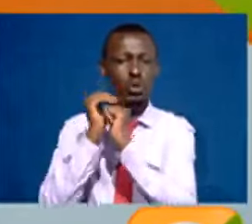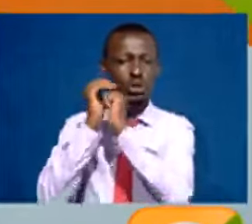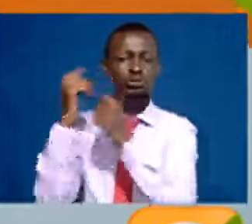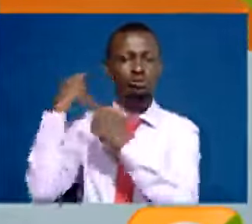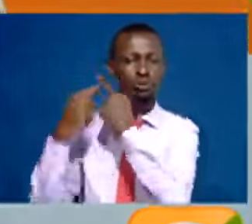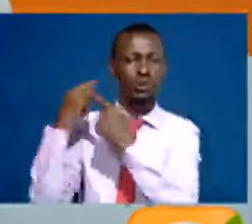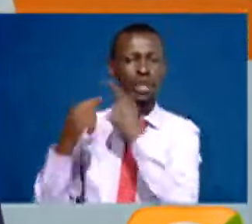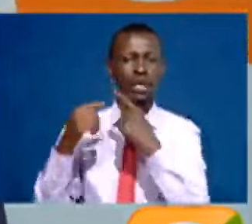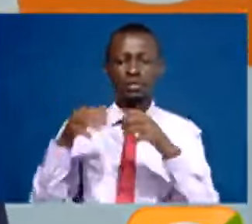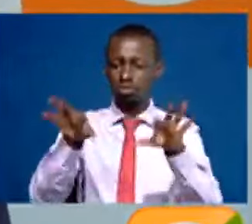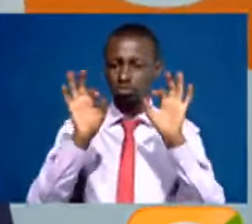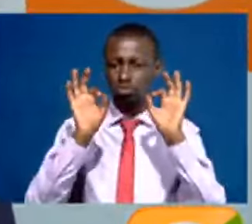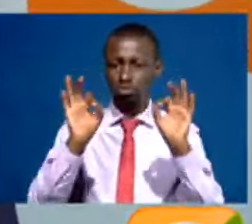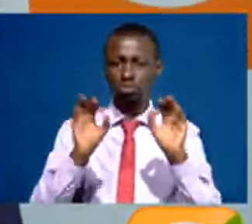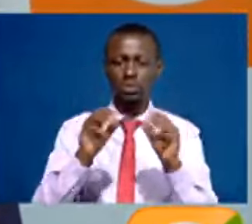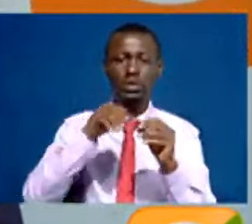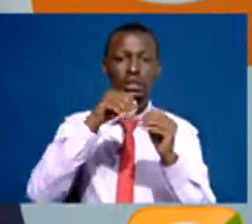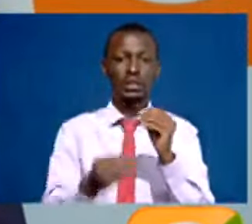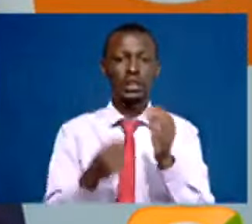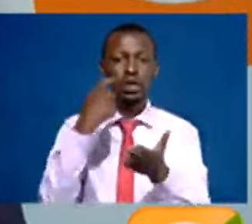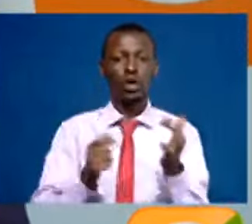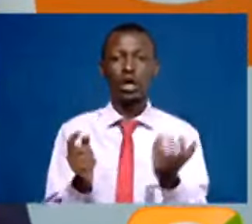the tickets are going for